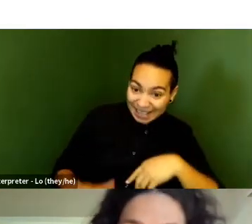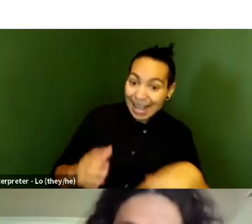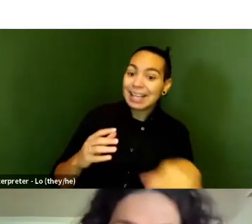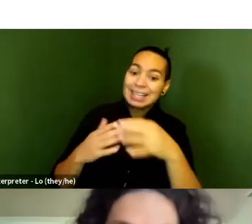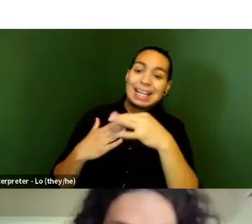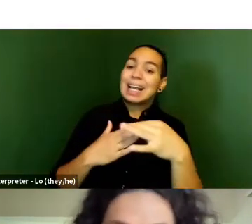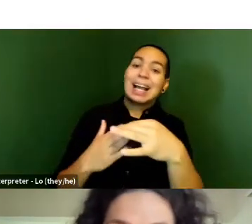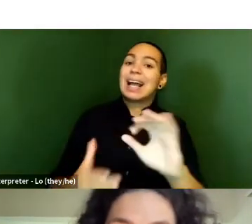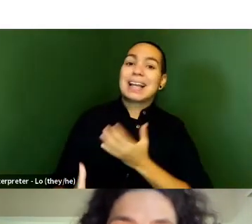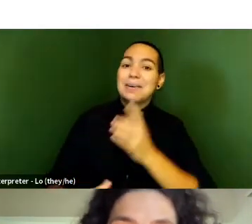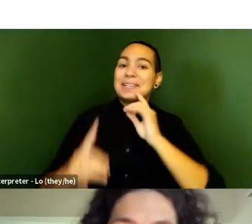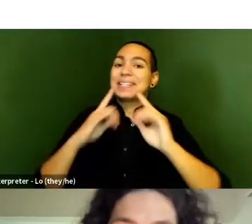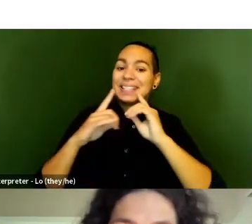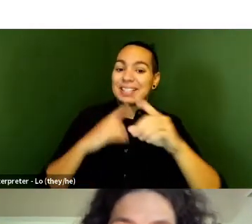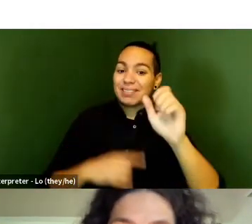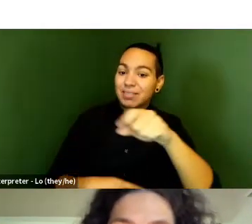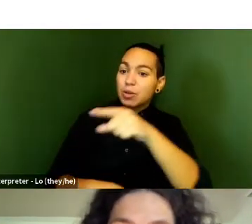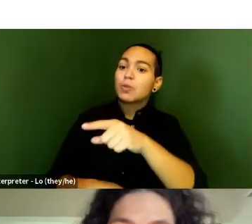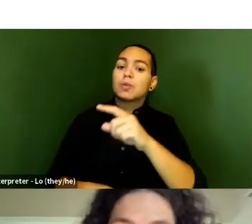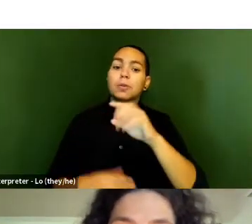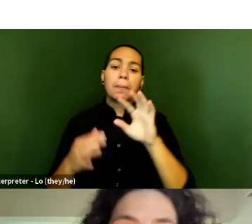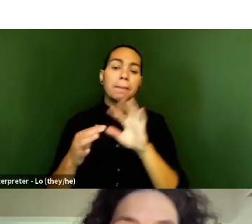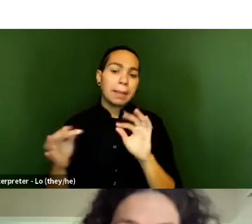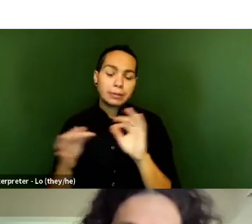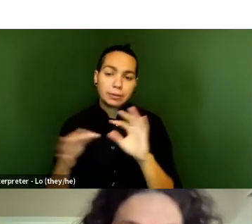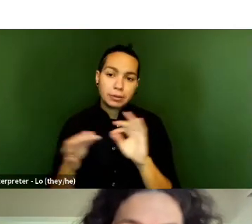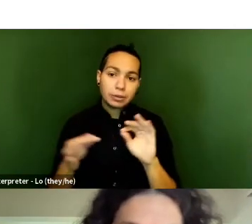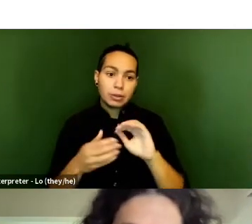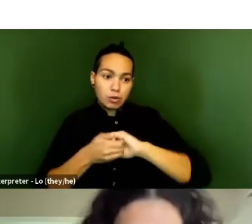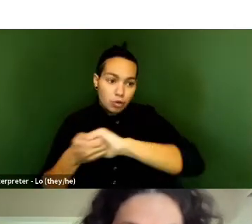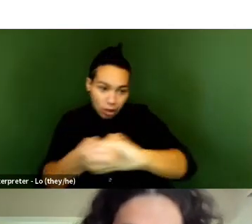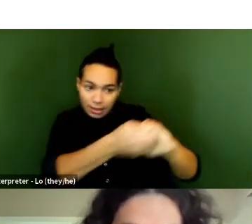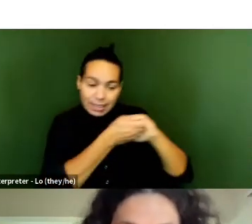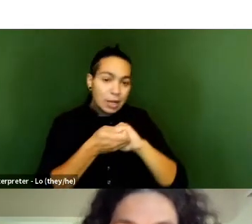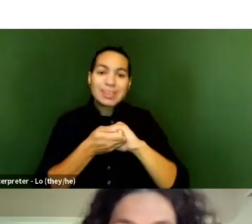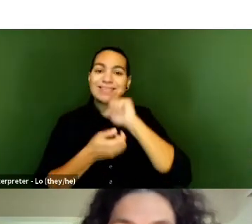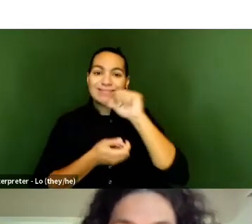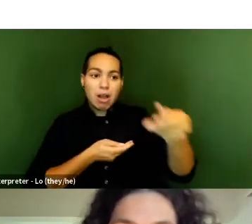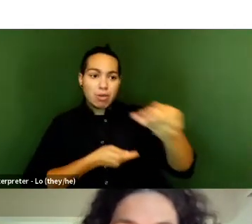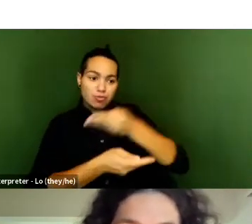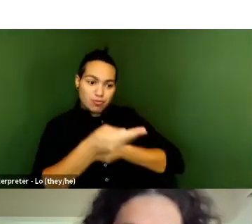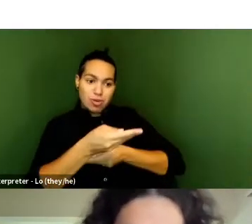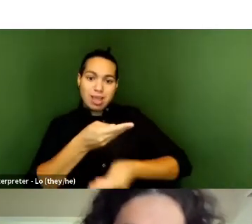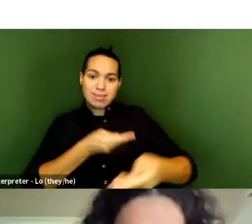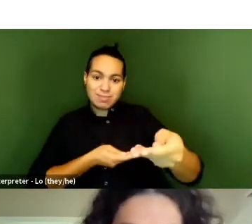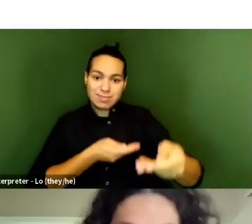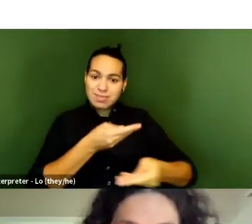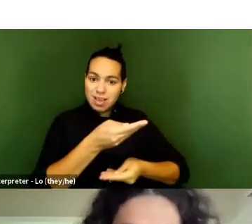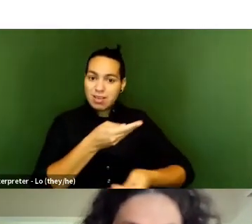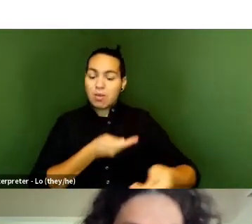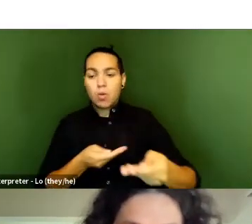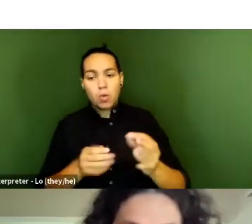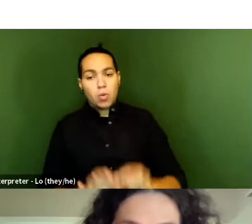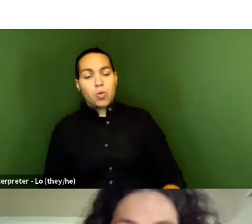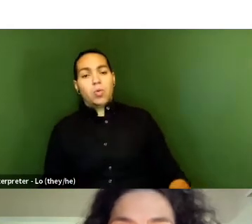guide. So, you spoke about solidarity not being transactional. And I think that's so fundamental. There's so